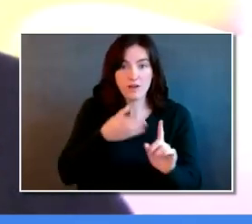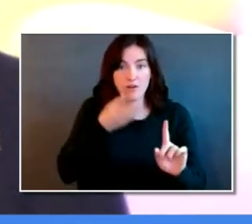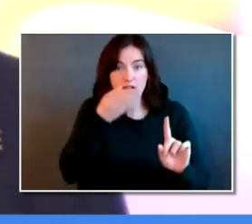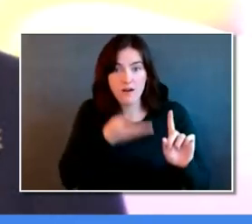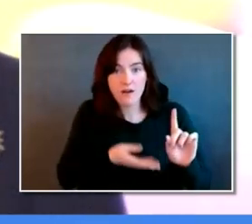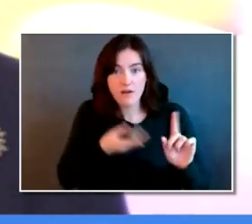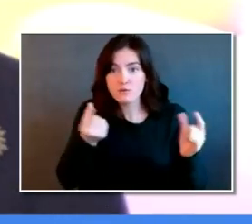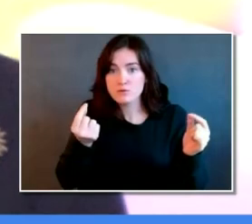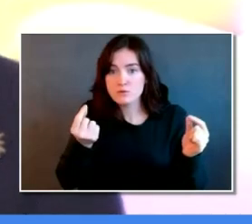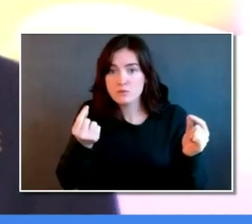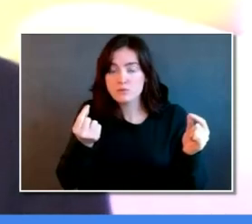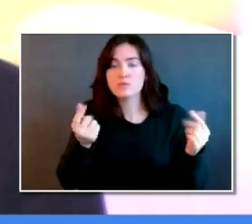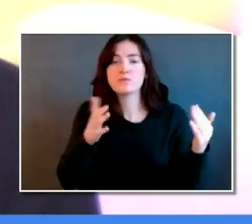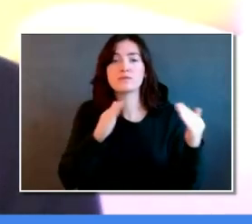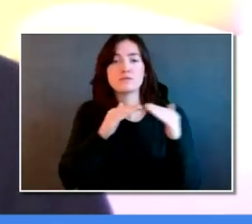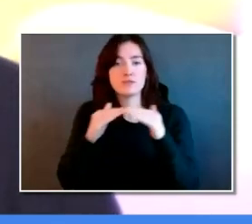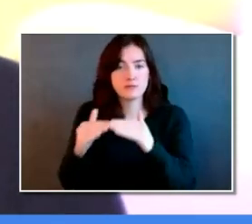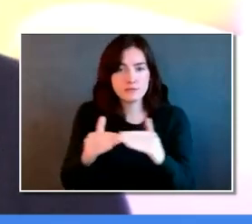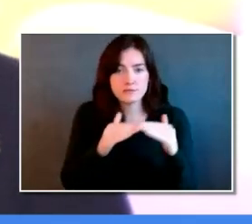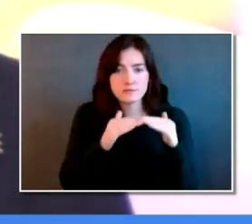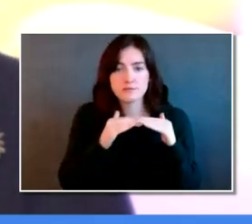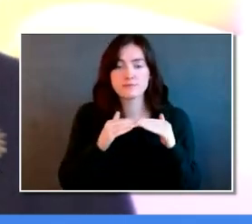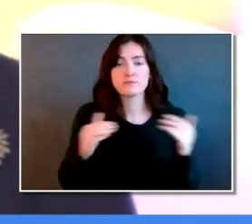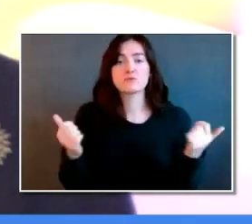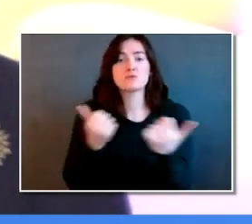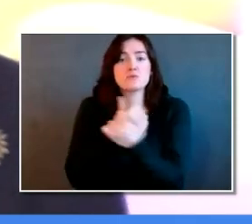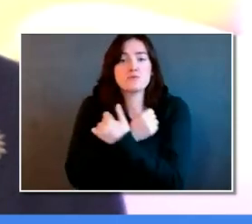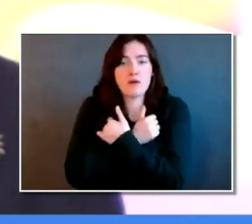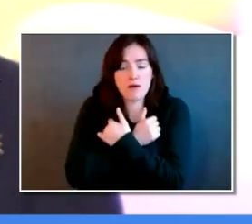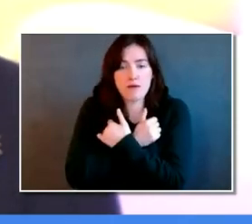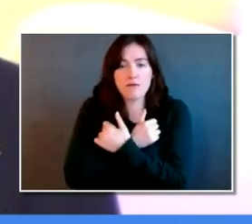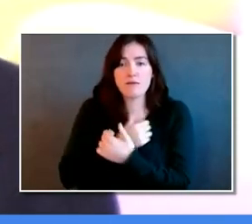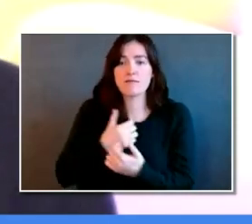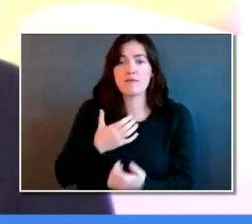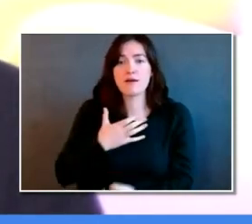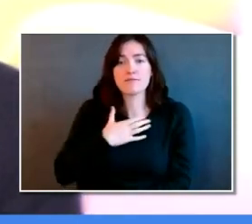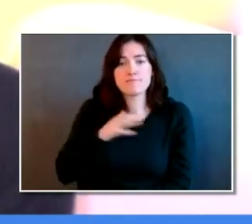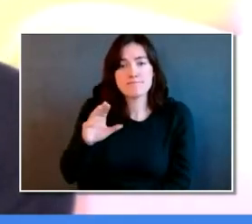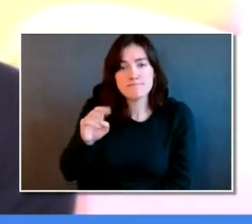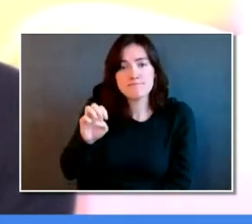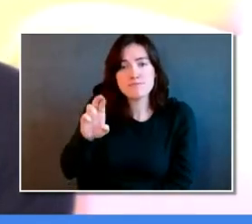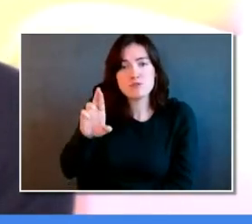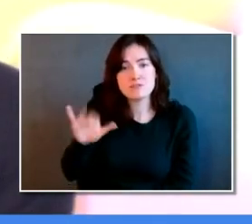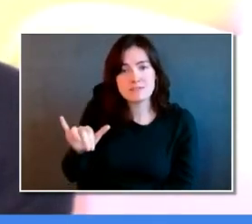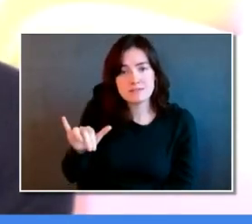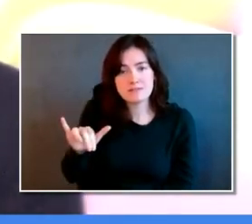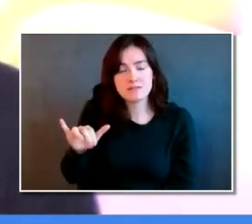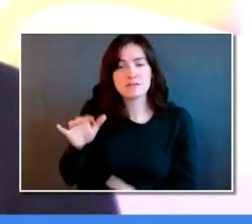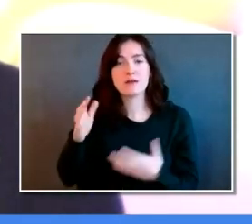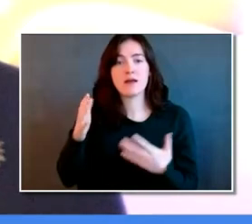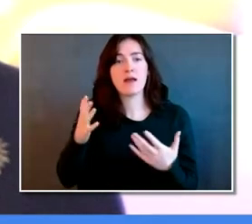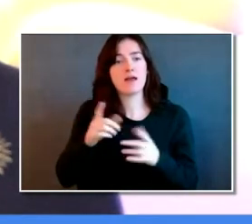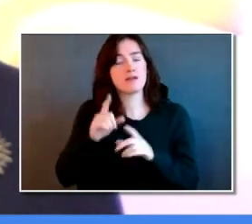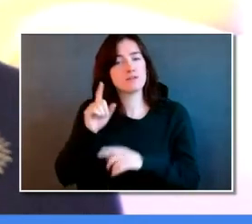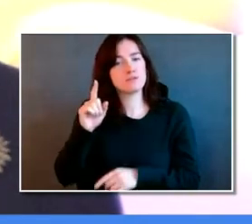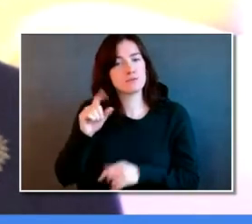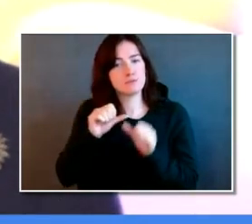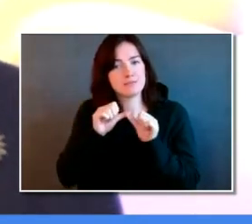justly, to love mercy, and to walk humbly with thy